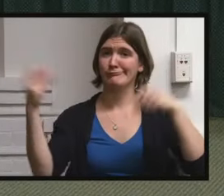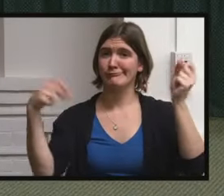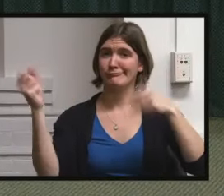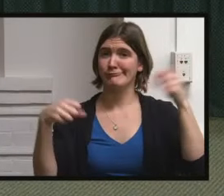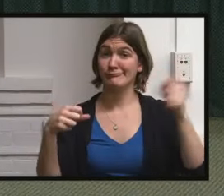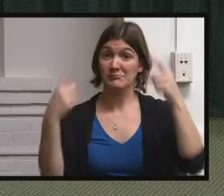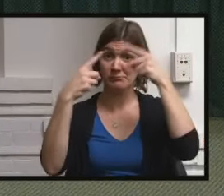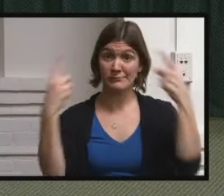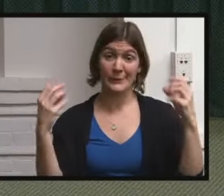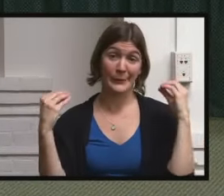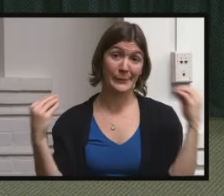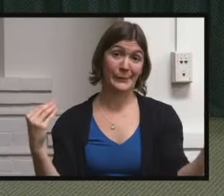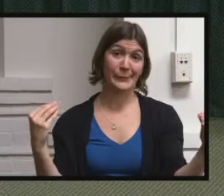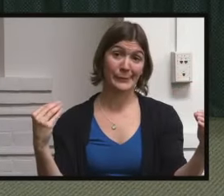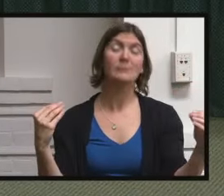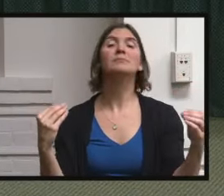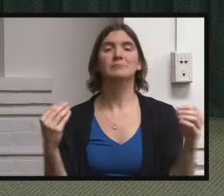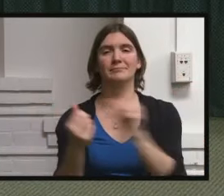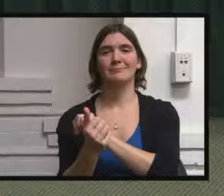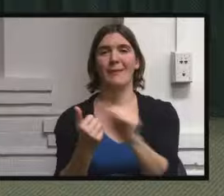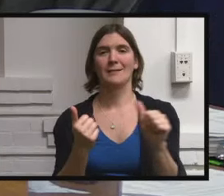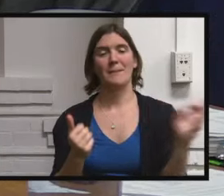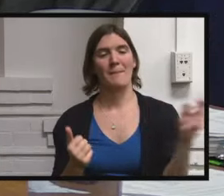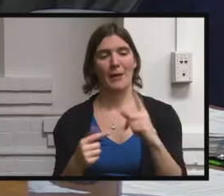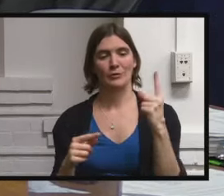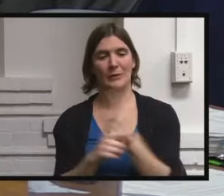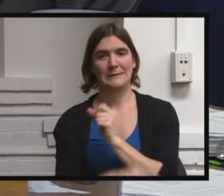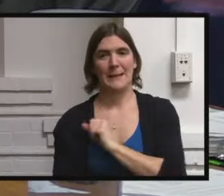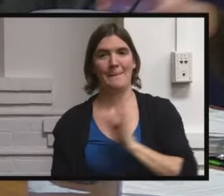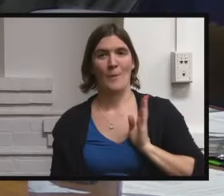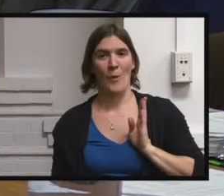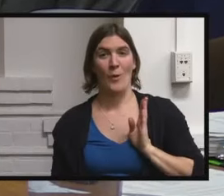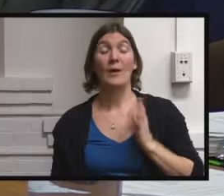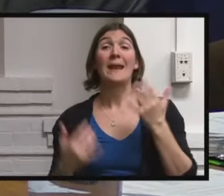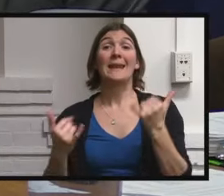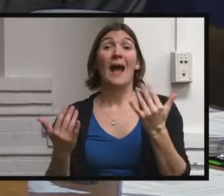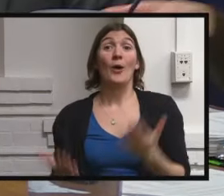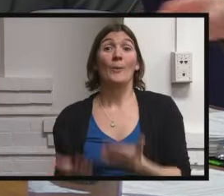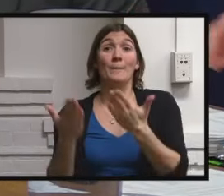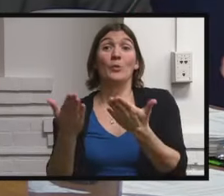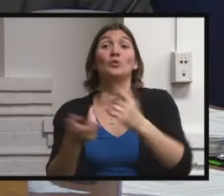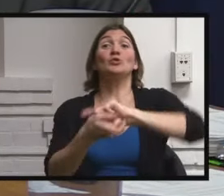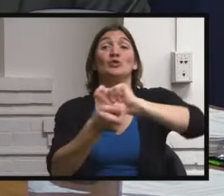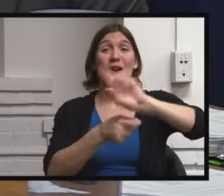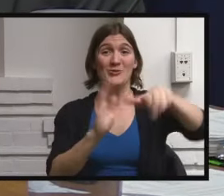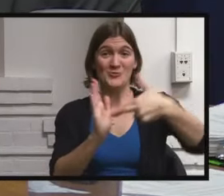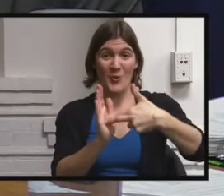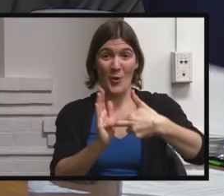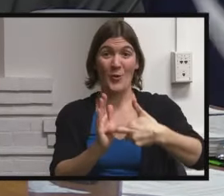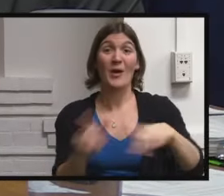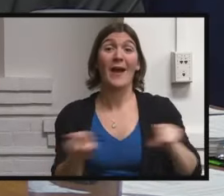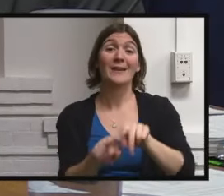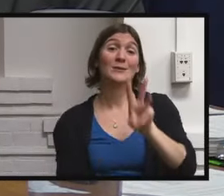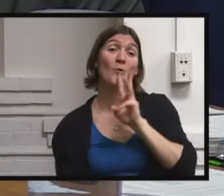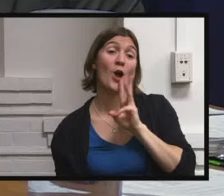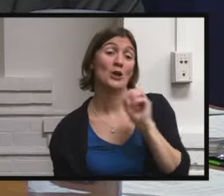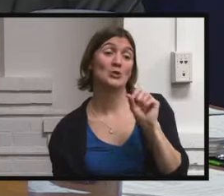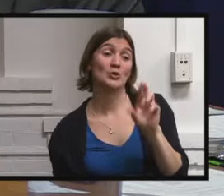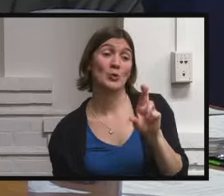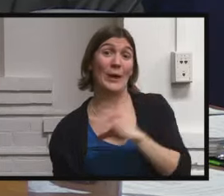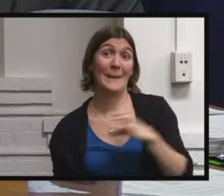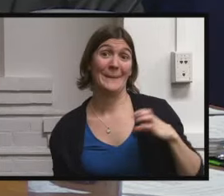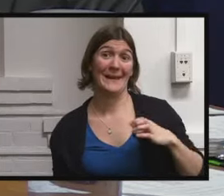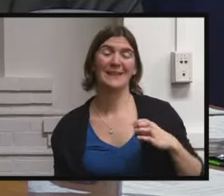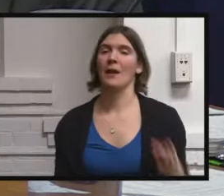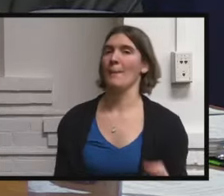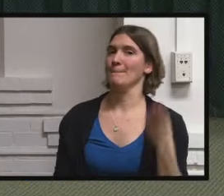Aye. Any opposed or abstaining? That carries 4-0. We're now ready for a motion to convene as water and sewer commissioners.